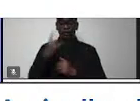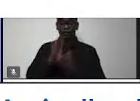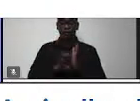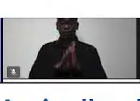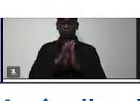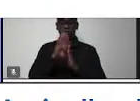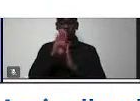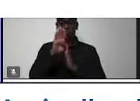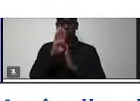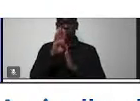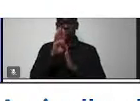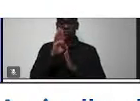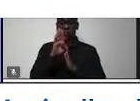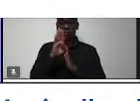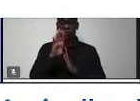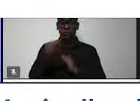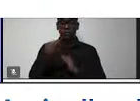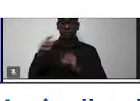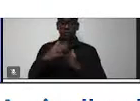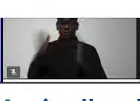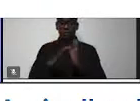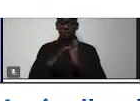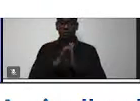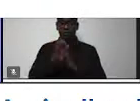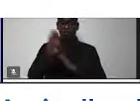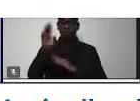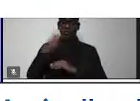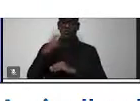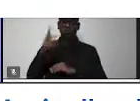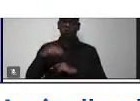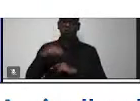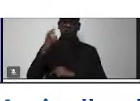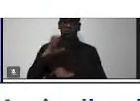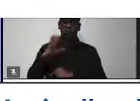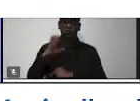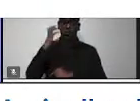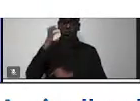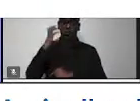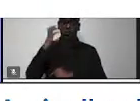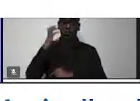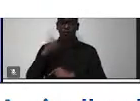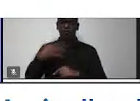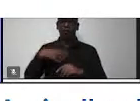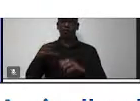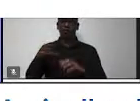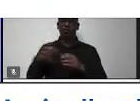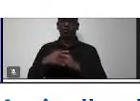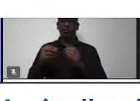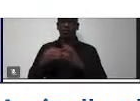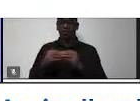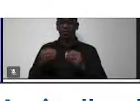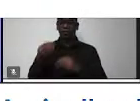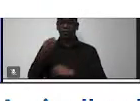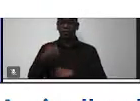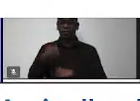know, exponentially. That's actually where your citrus and other fruit actually is. And that is actually followed